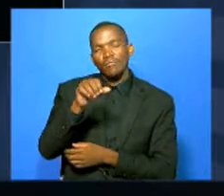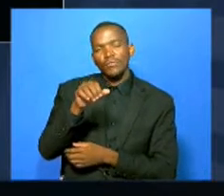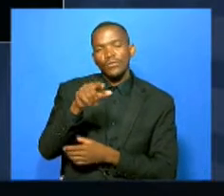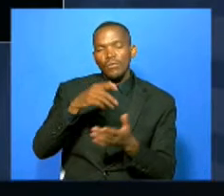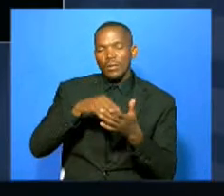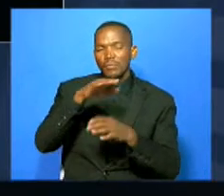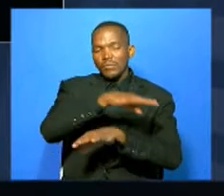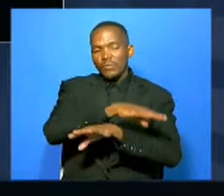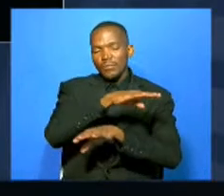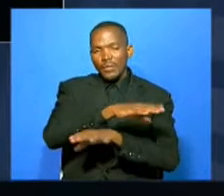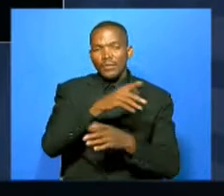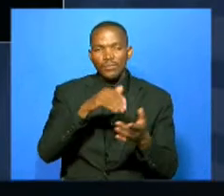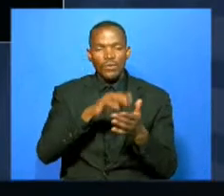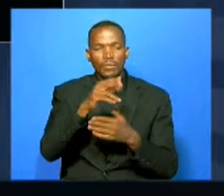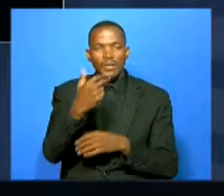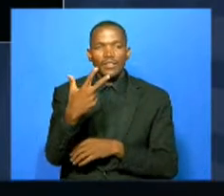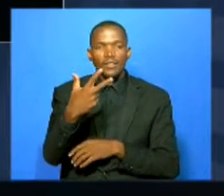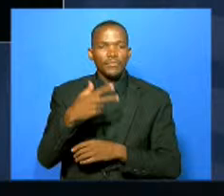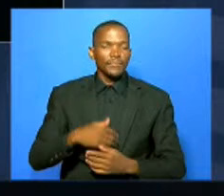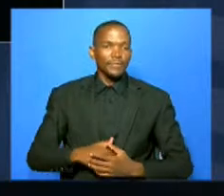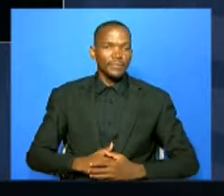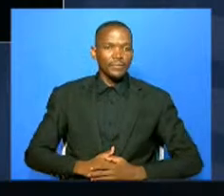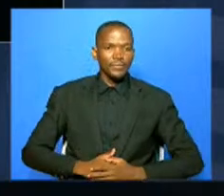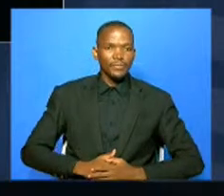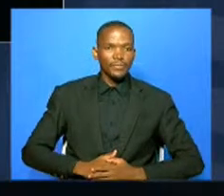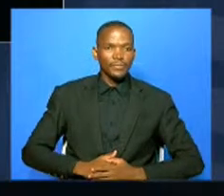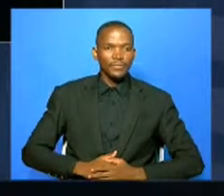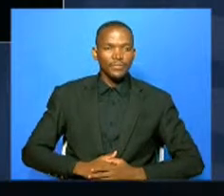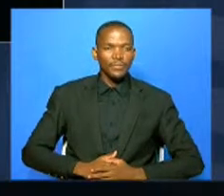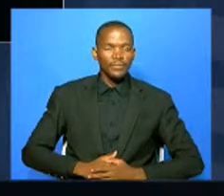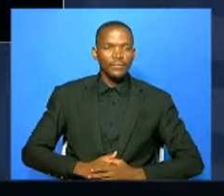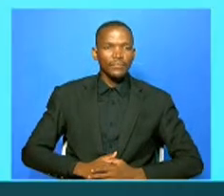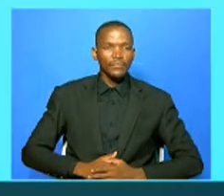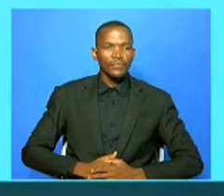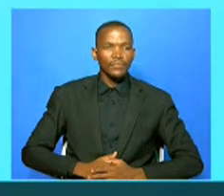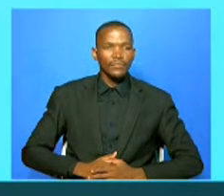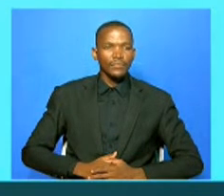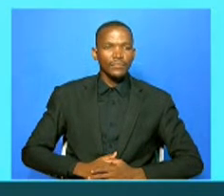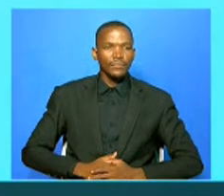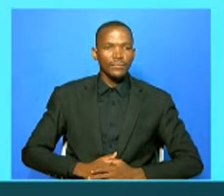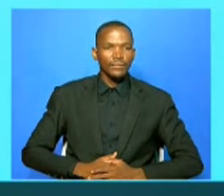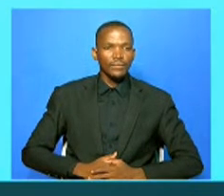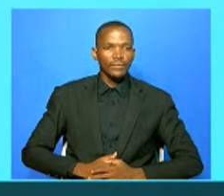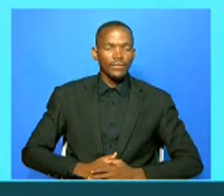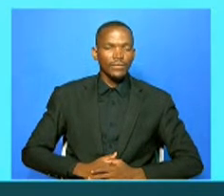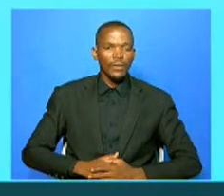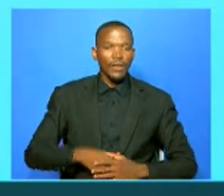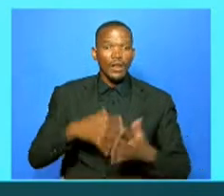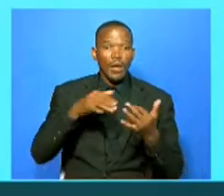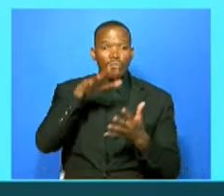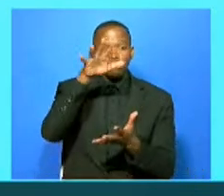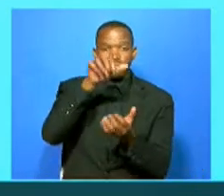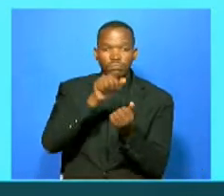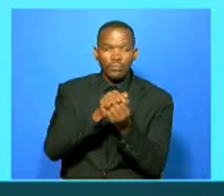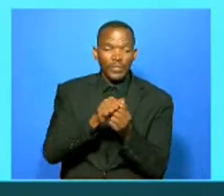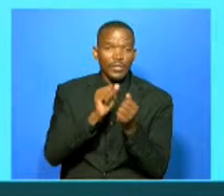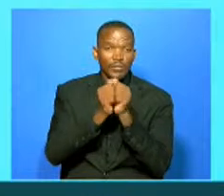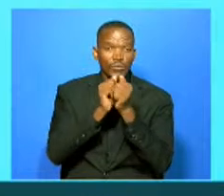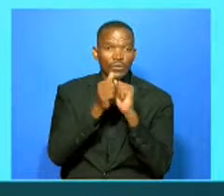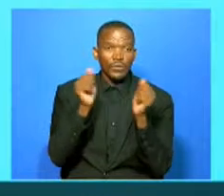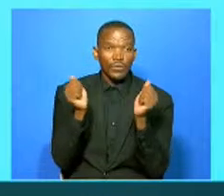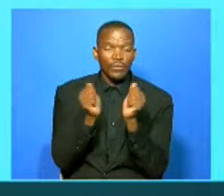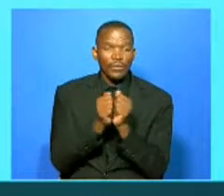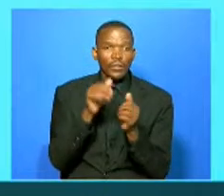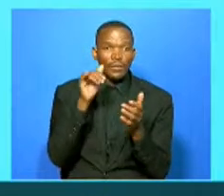mo maitseboeng. Lydia Poloko, BTV Sport, Gaborone. A jaanong re gare le re kgang tsa motshameko tsa